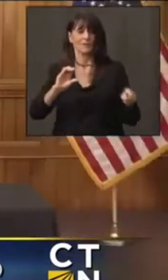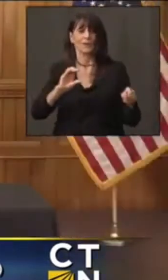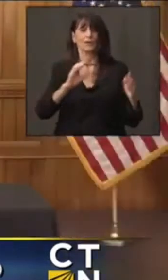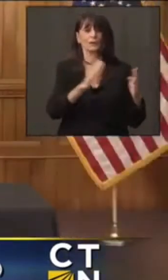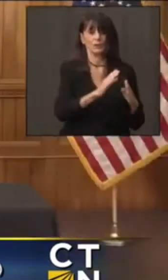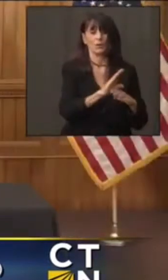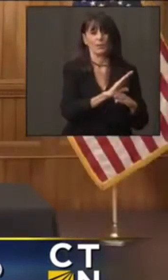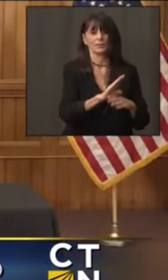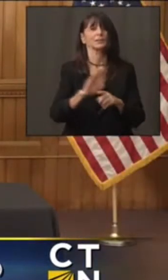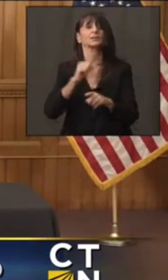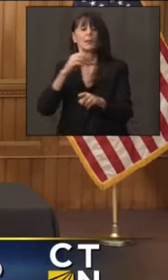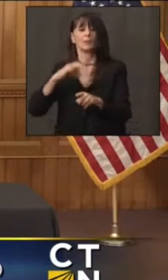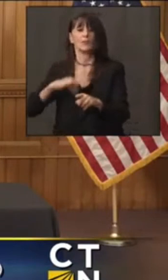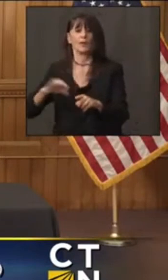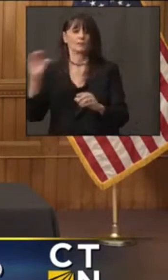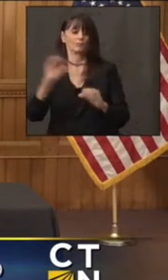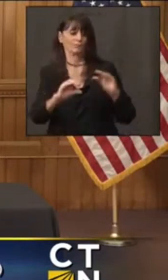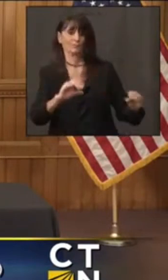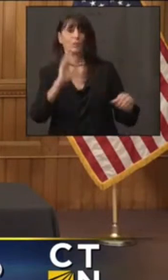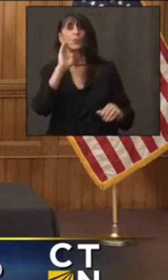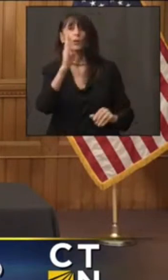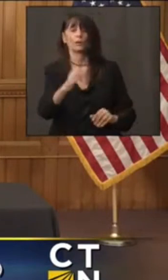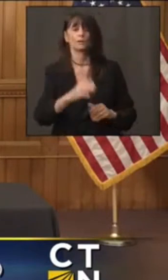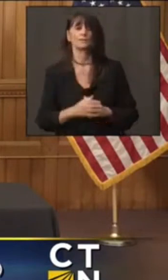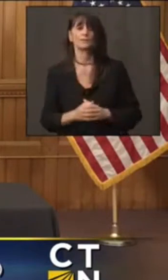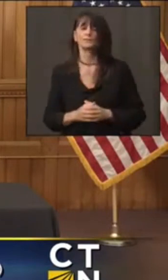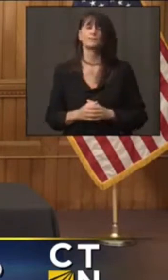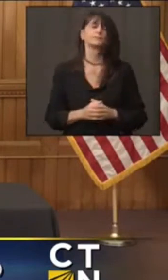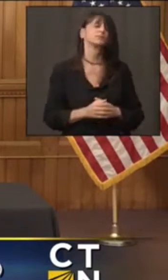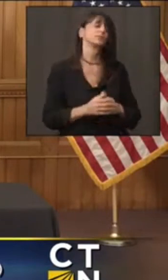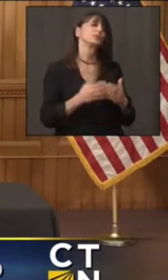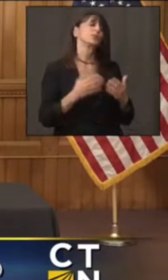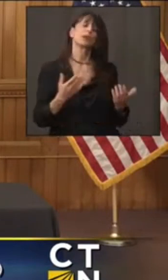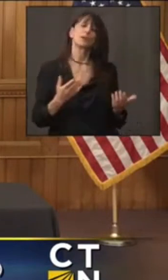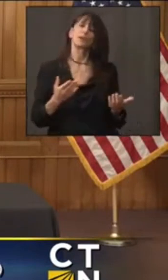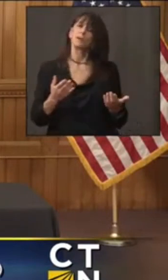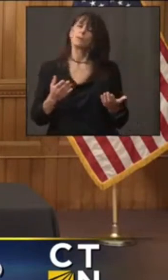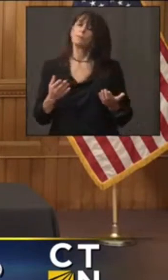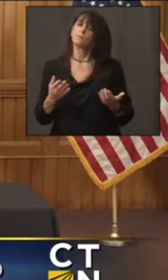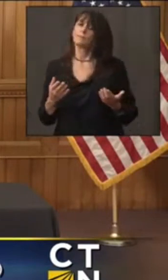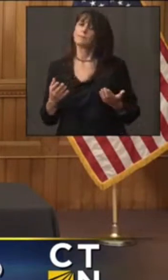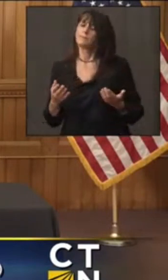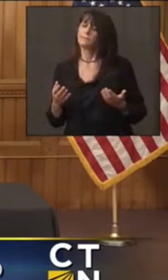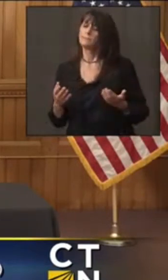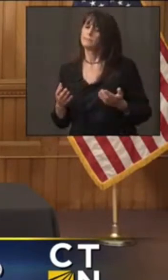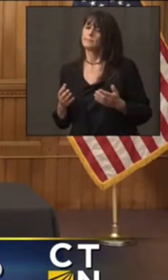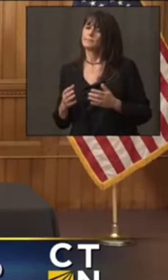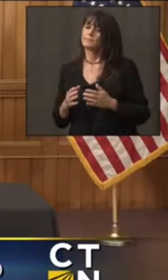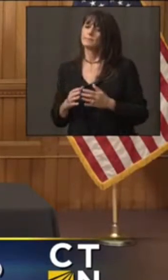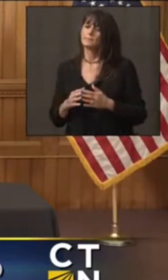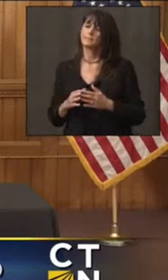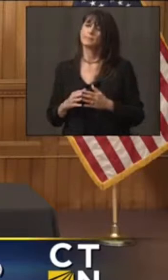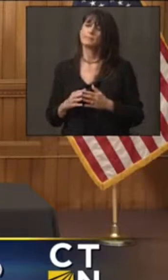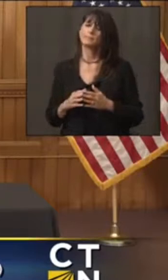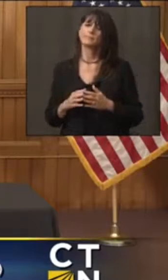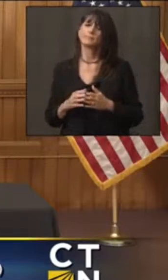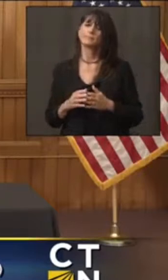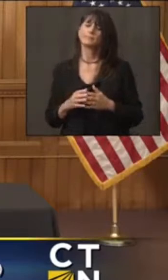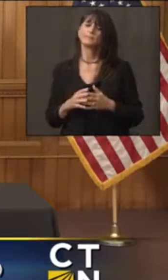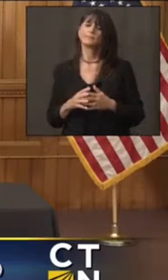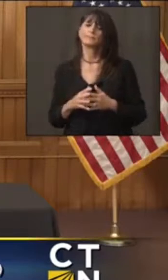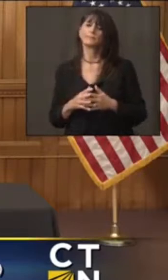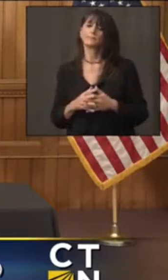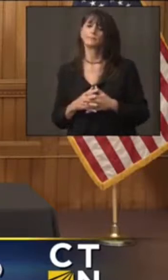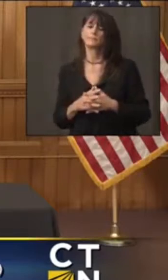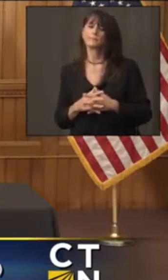Okay. And when might the, I think the larger event